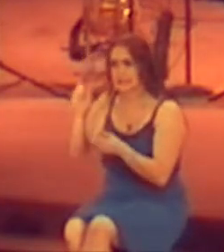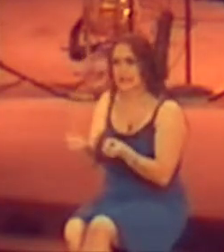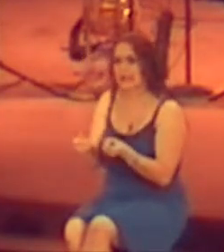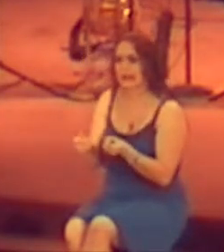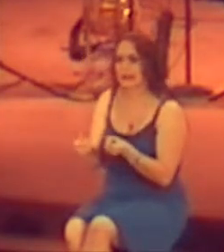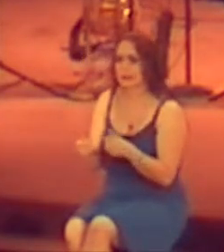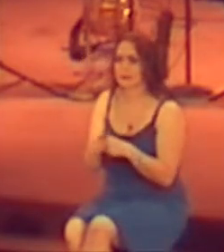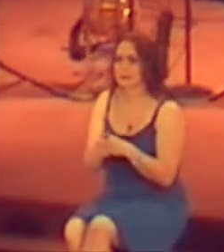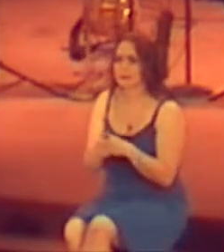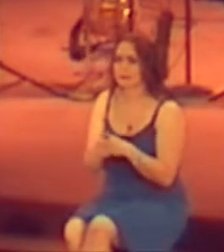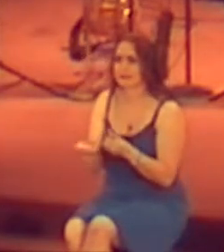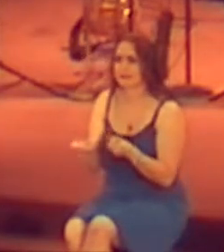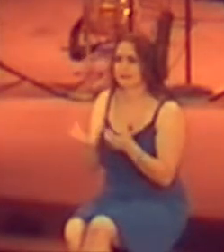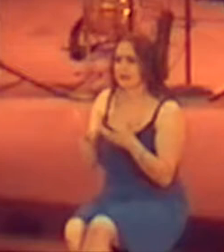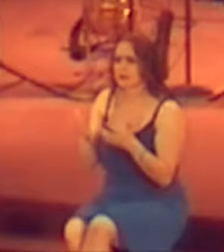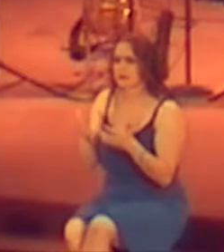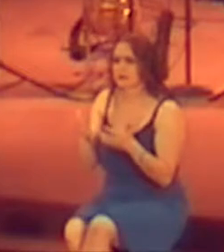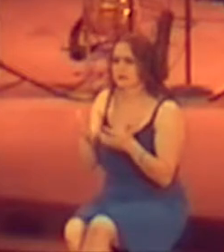entire person?